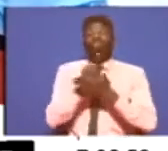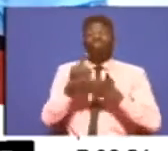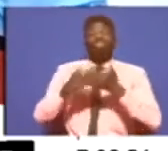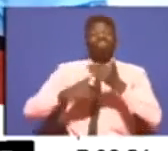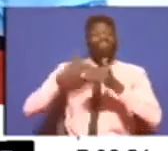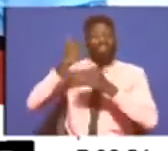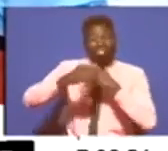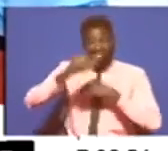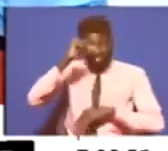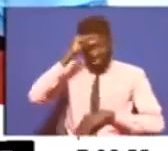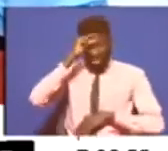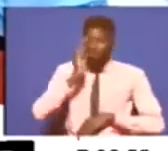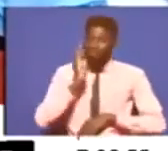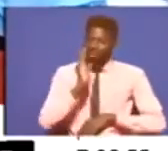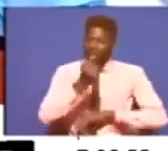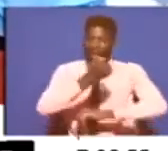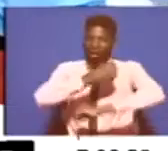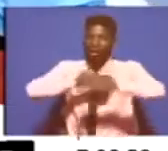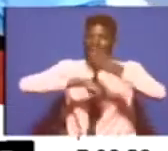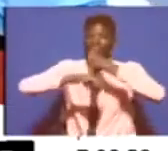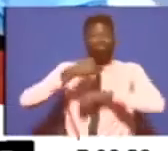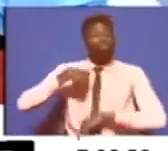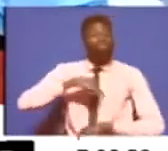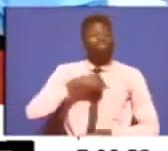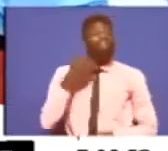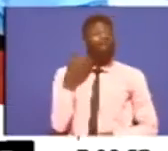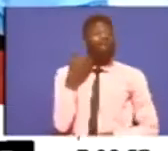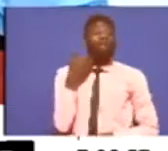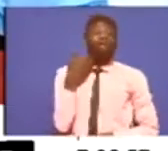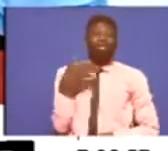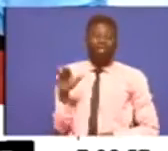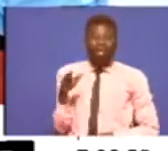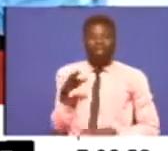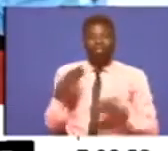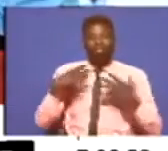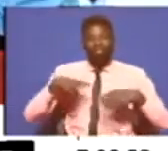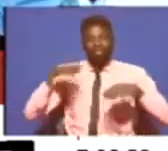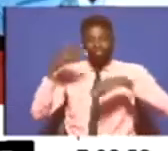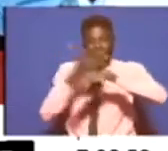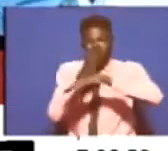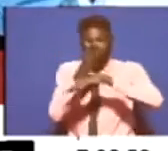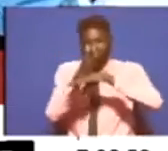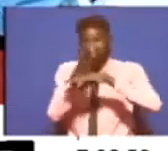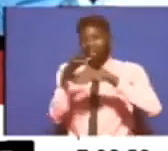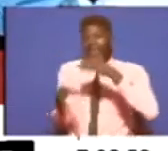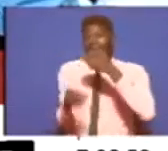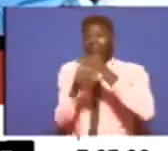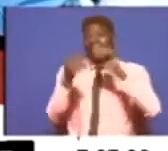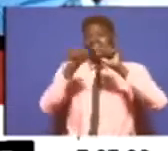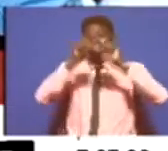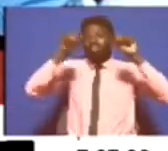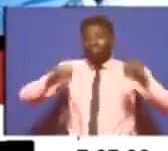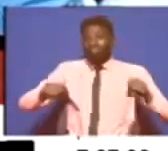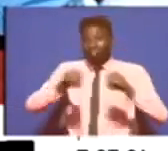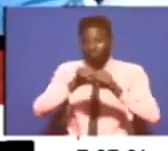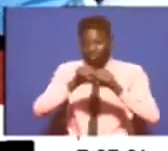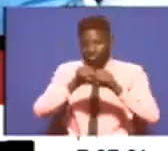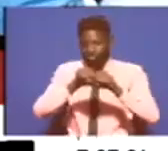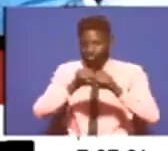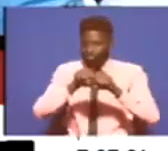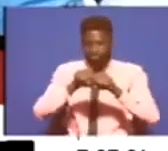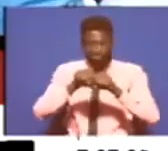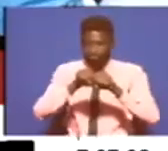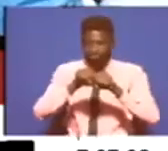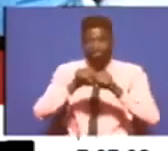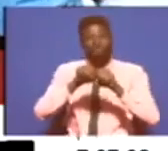us because we don't want crooks and thugs in our system. Completion of deliveries to all